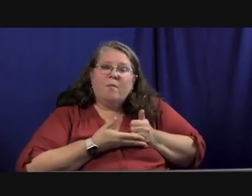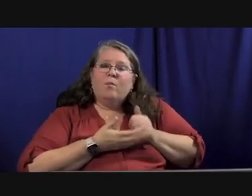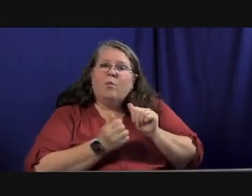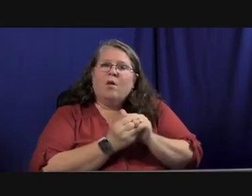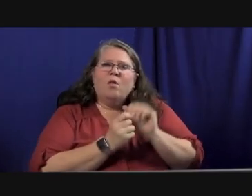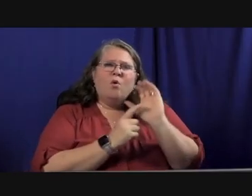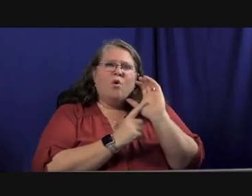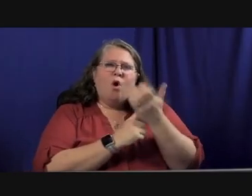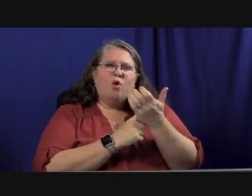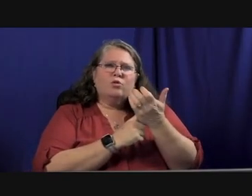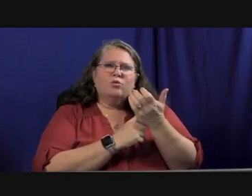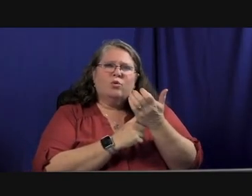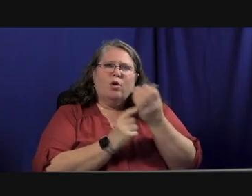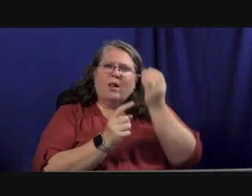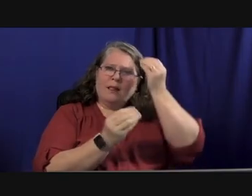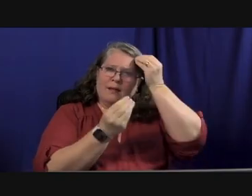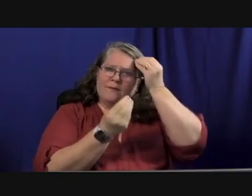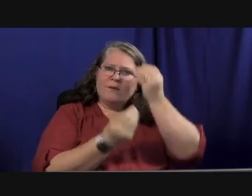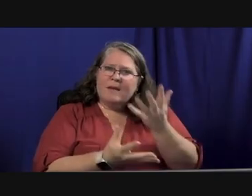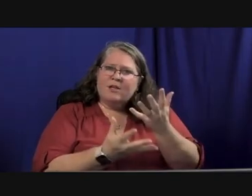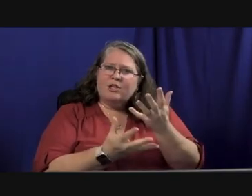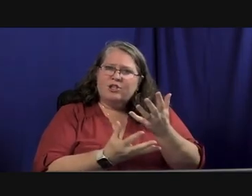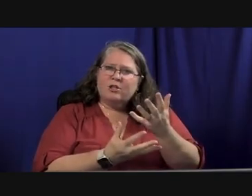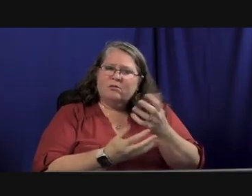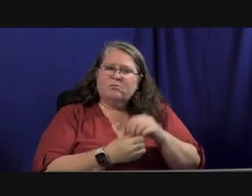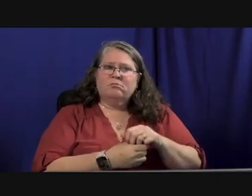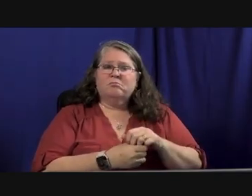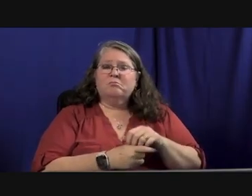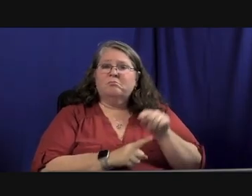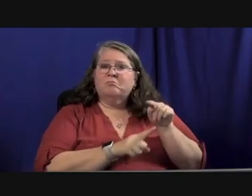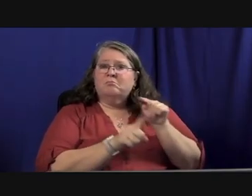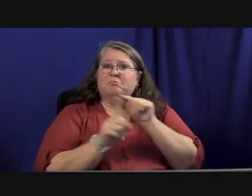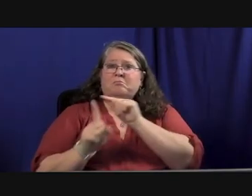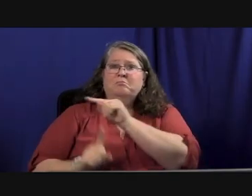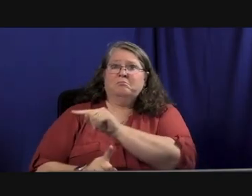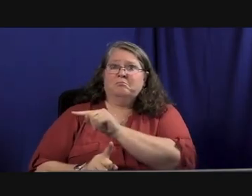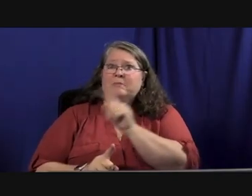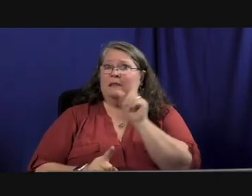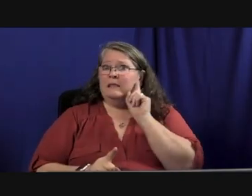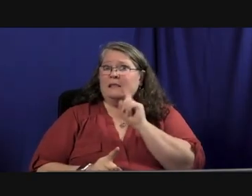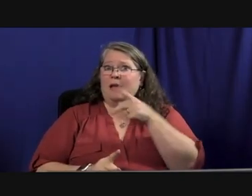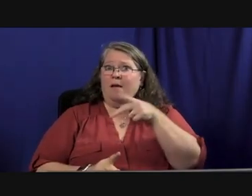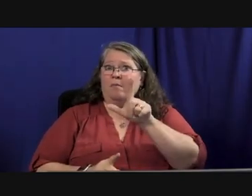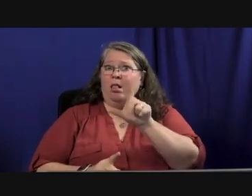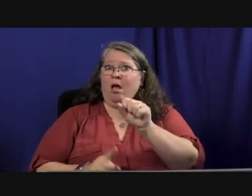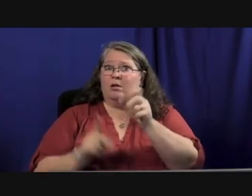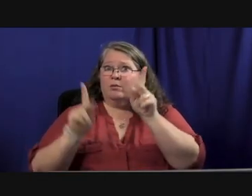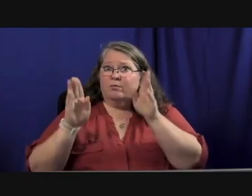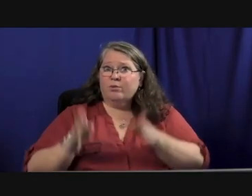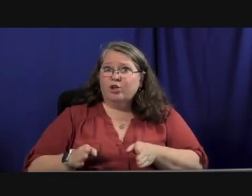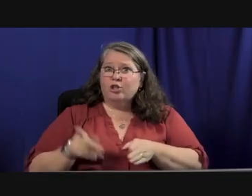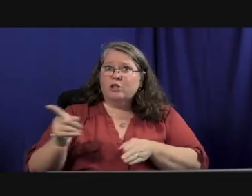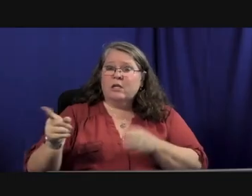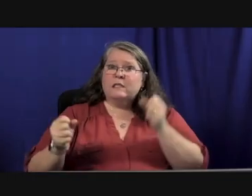time. And they support with cultural information as well.